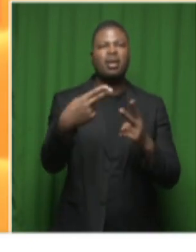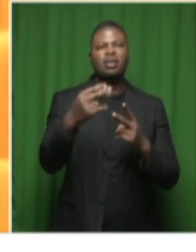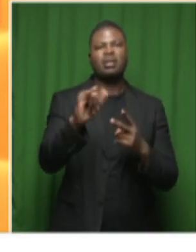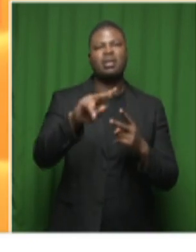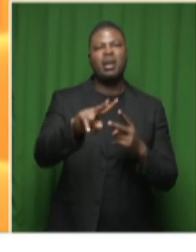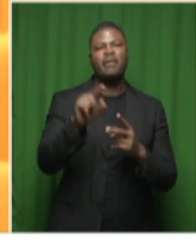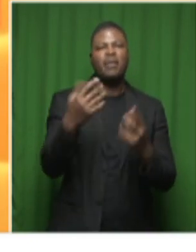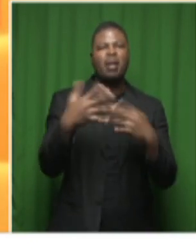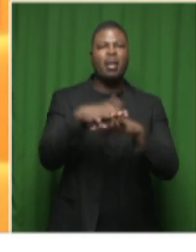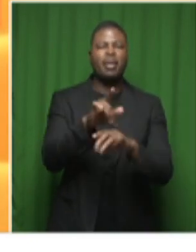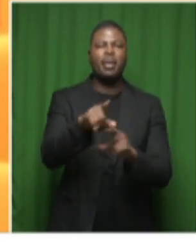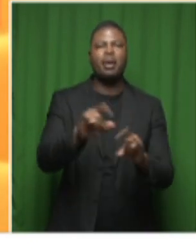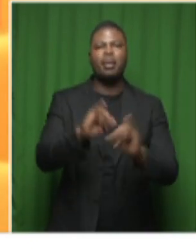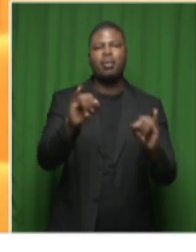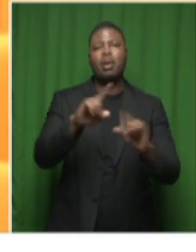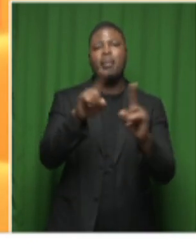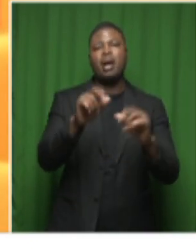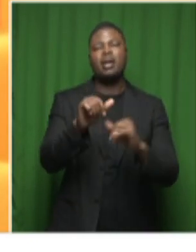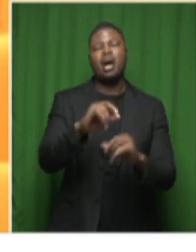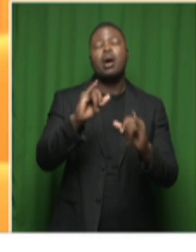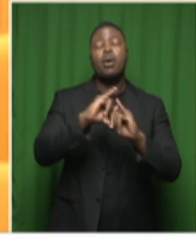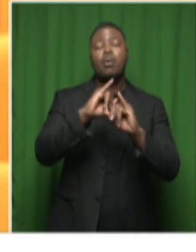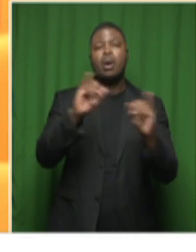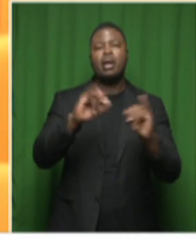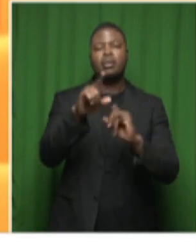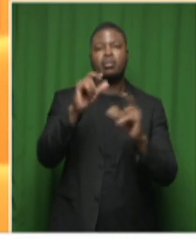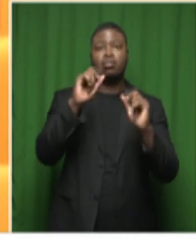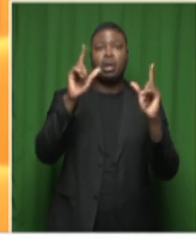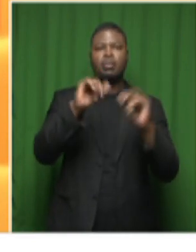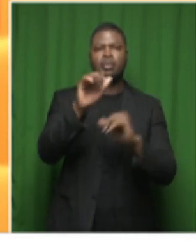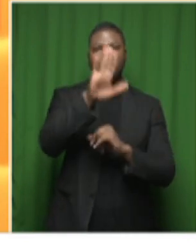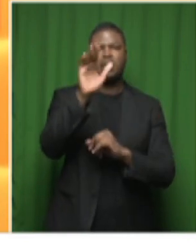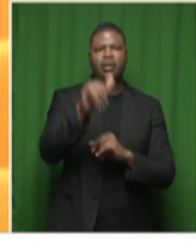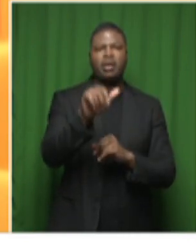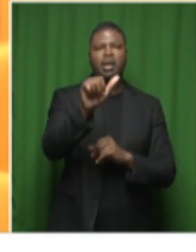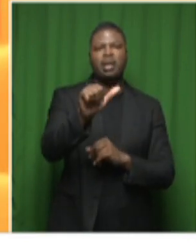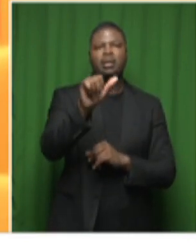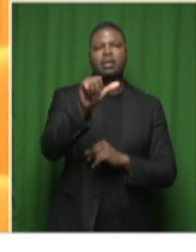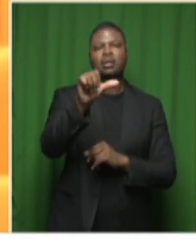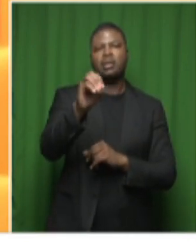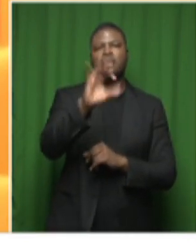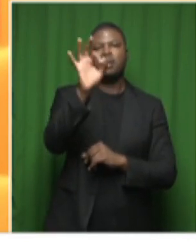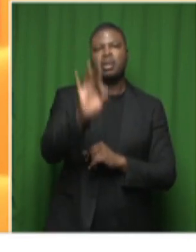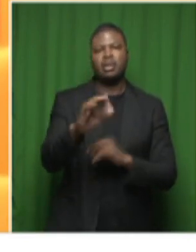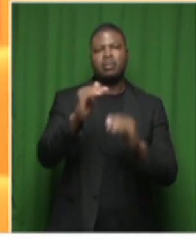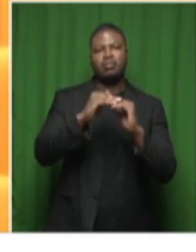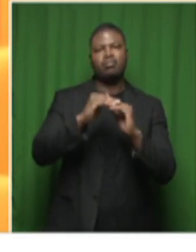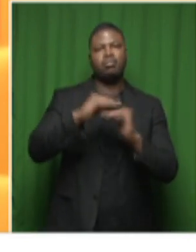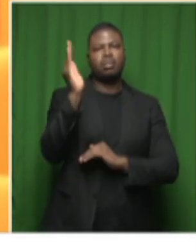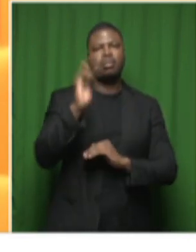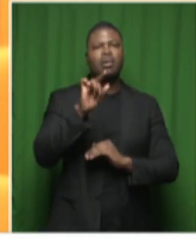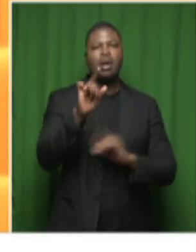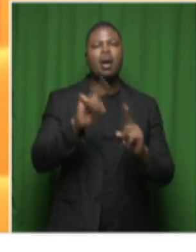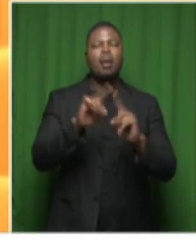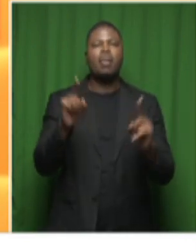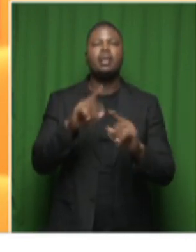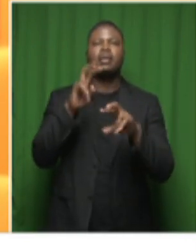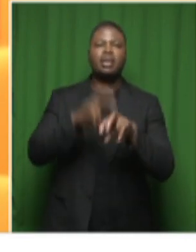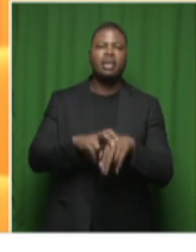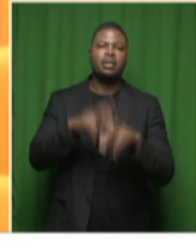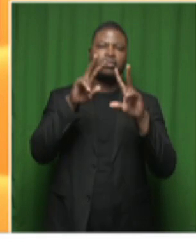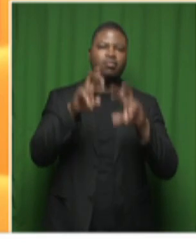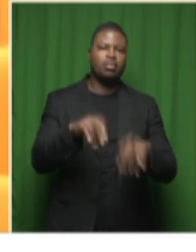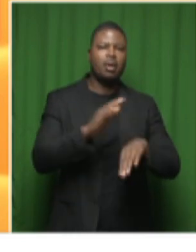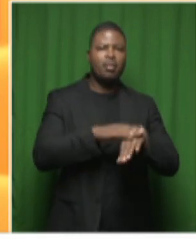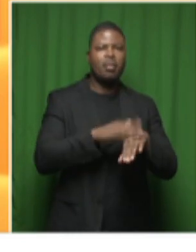over 60%. So quite an alarming statistic there, something that no doubt will need some work. But to tell us more and to take us forward on this